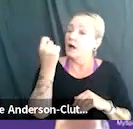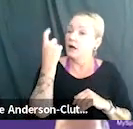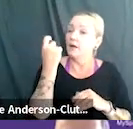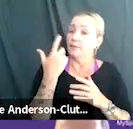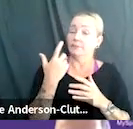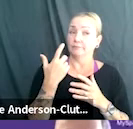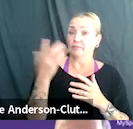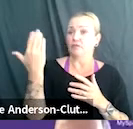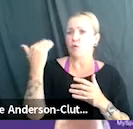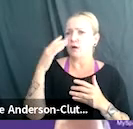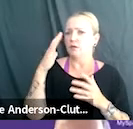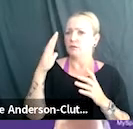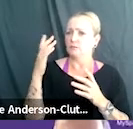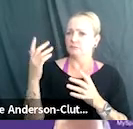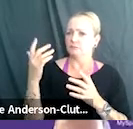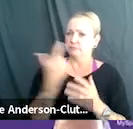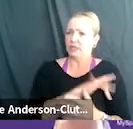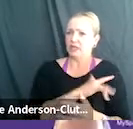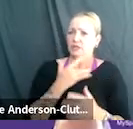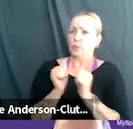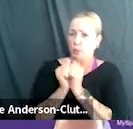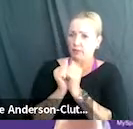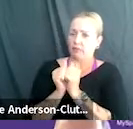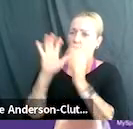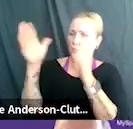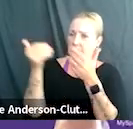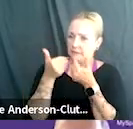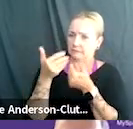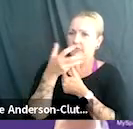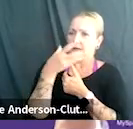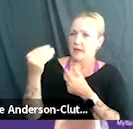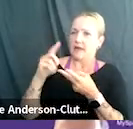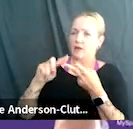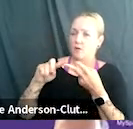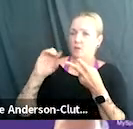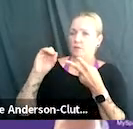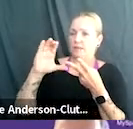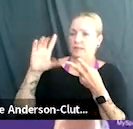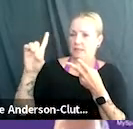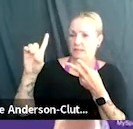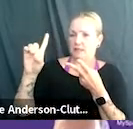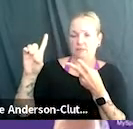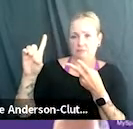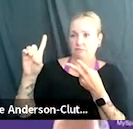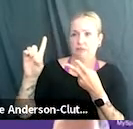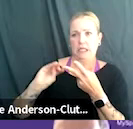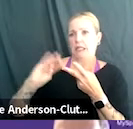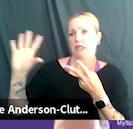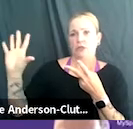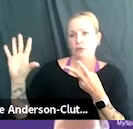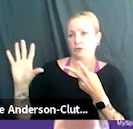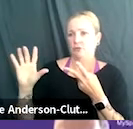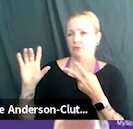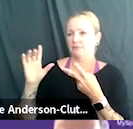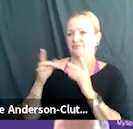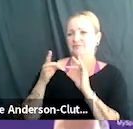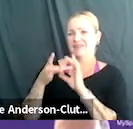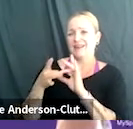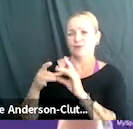washing kinds of symptoms. But in the sort of ritualistic stuff that we're talking about, I'm not sure that it actually is related to OCD